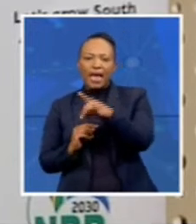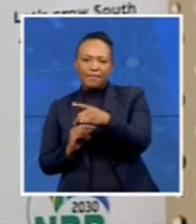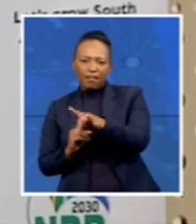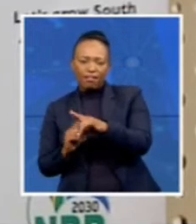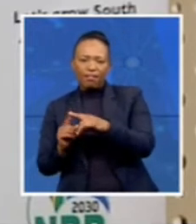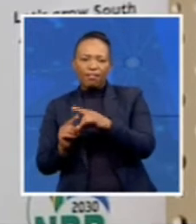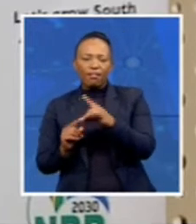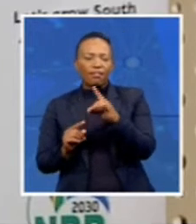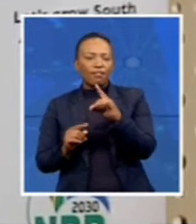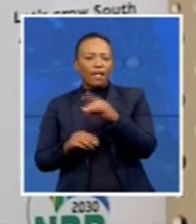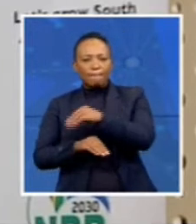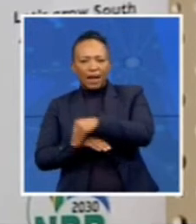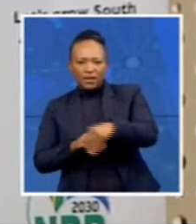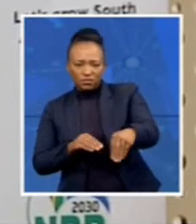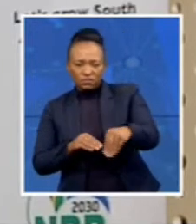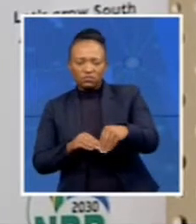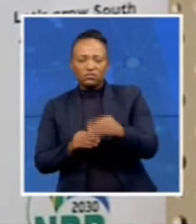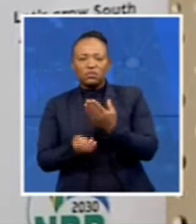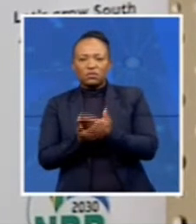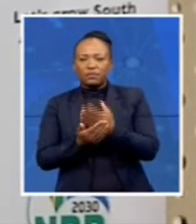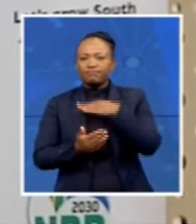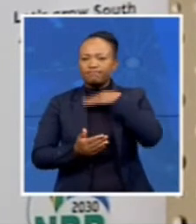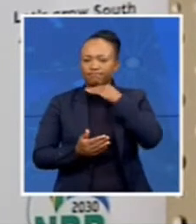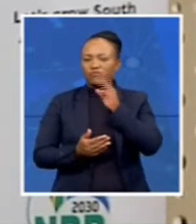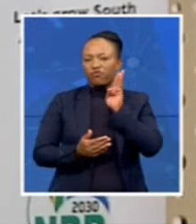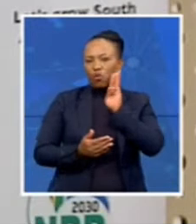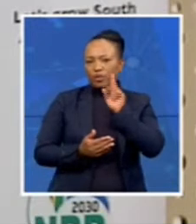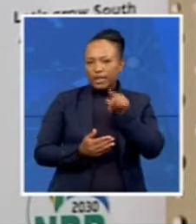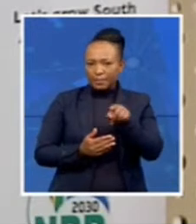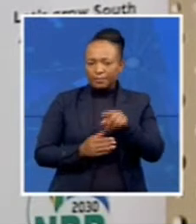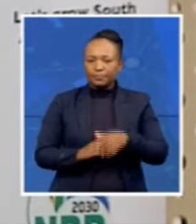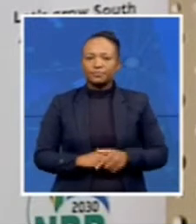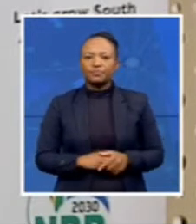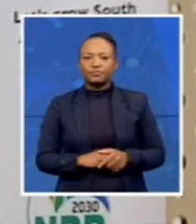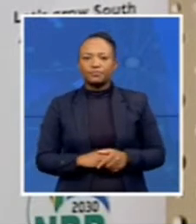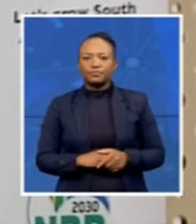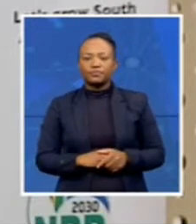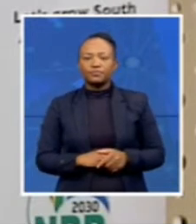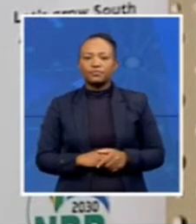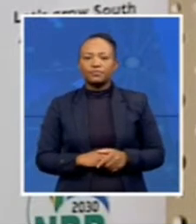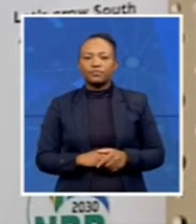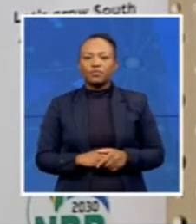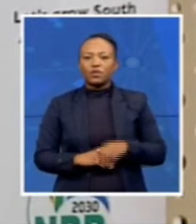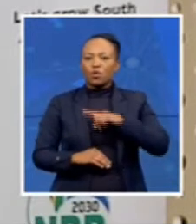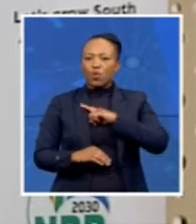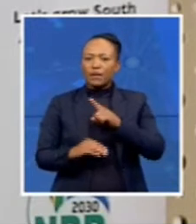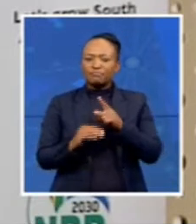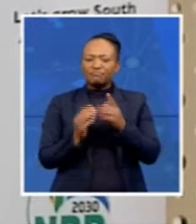scarce resource, constrained economic development, and declining